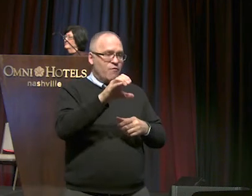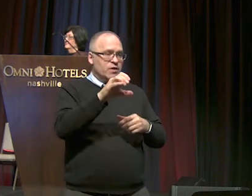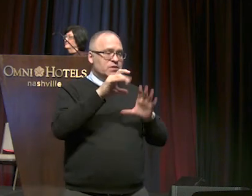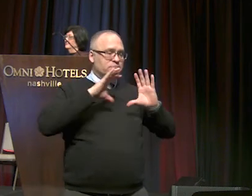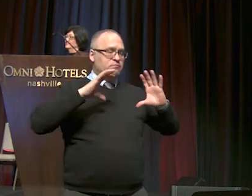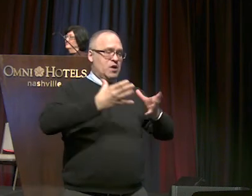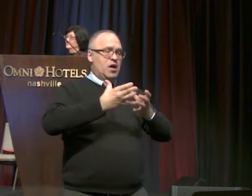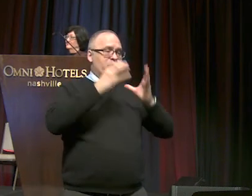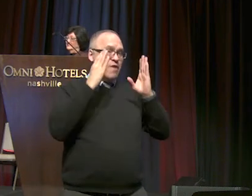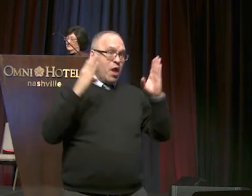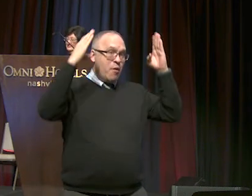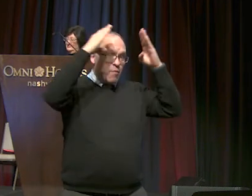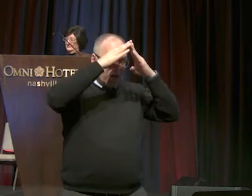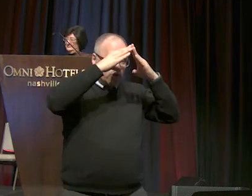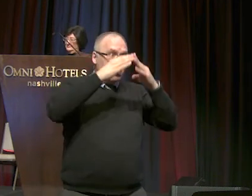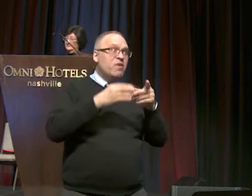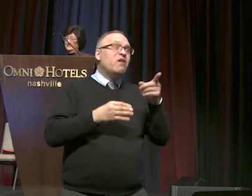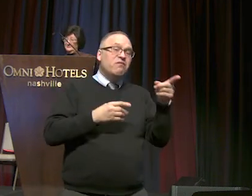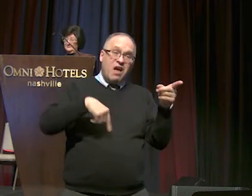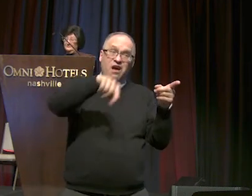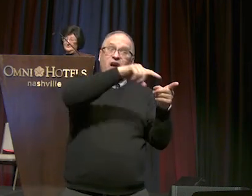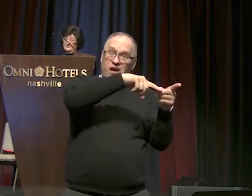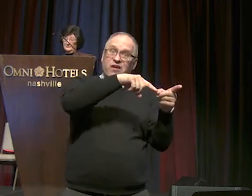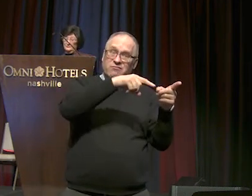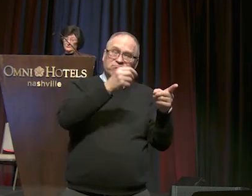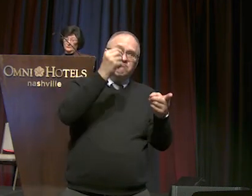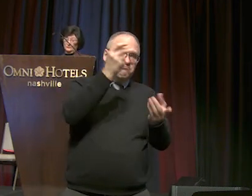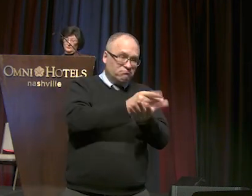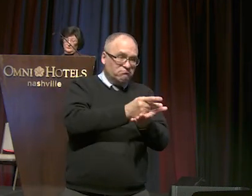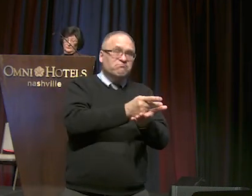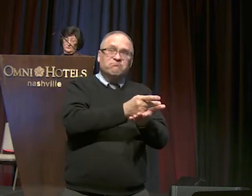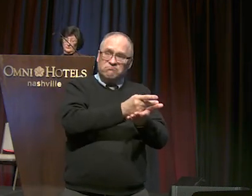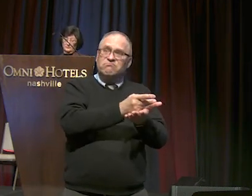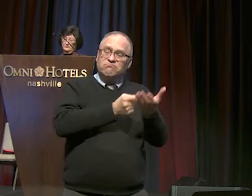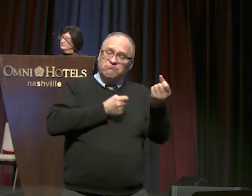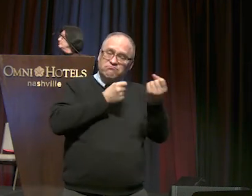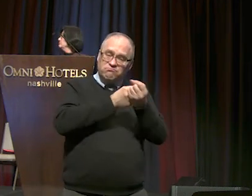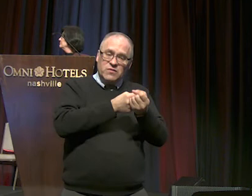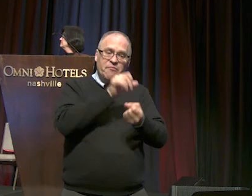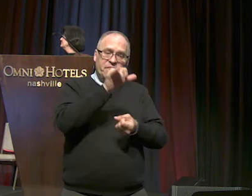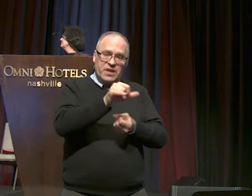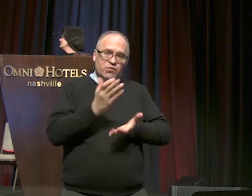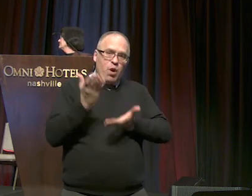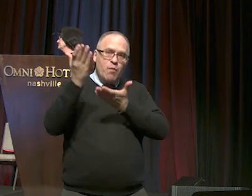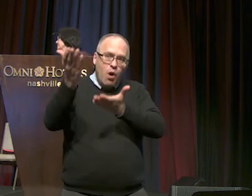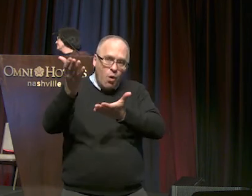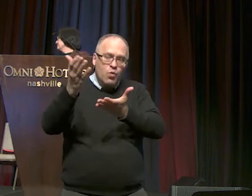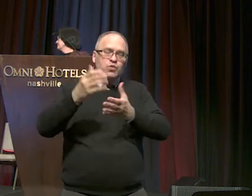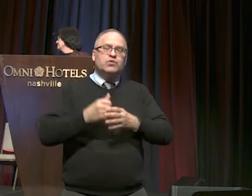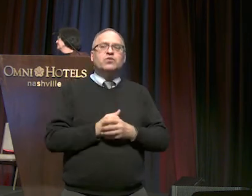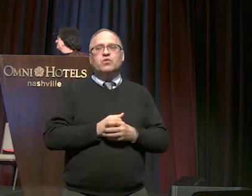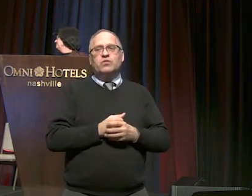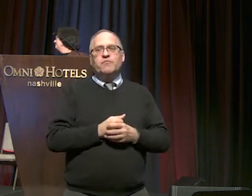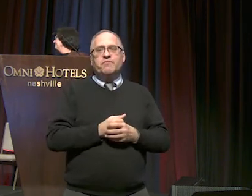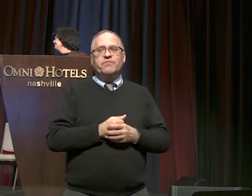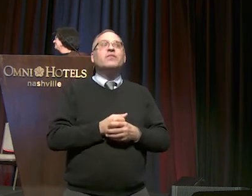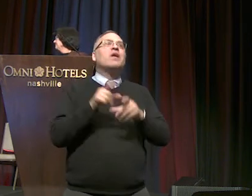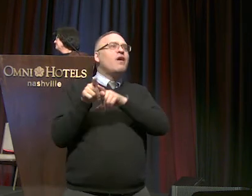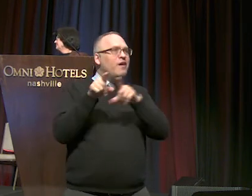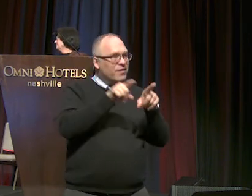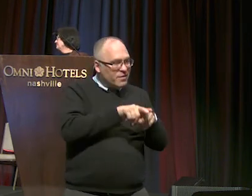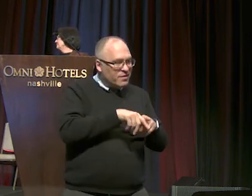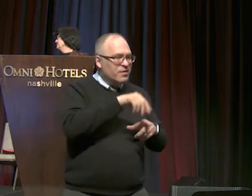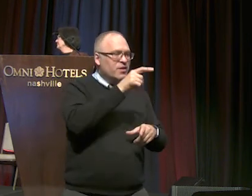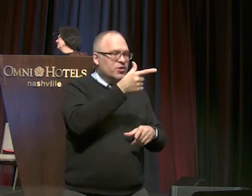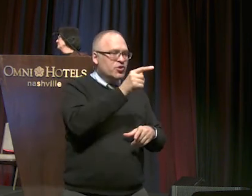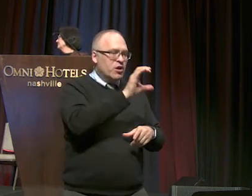November endorsed this proposal. In addition, we have worked quite closely with the Commission on the General